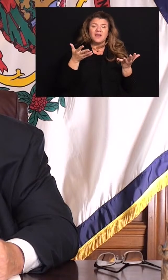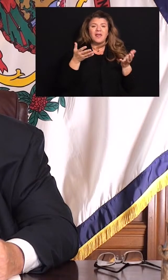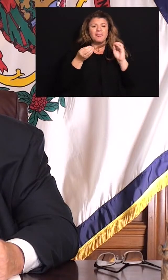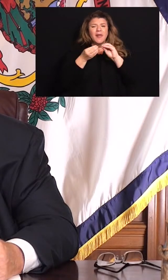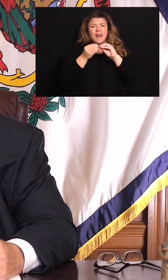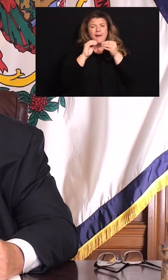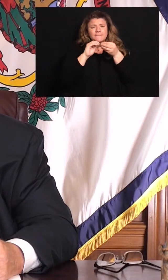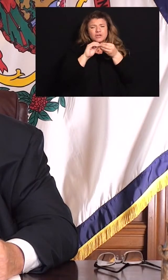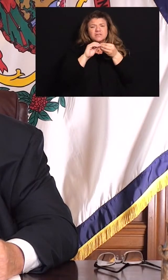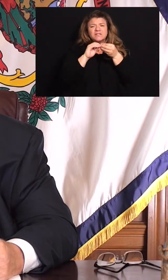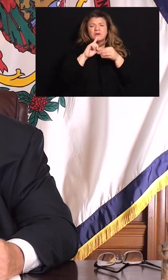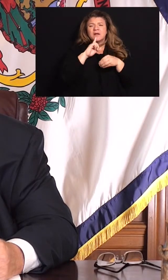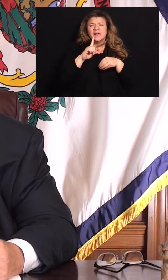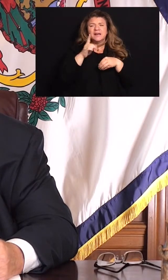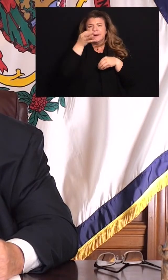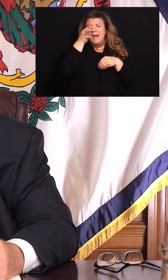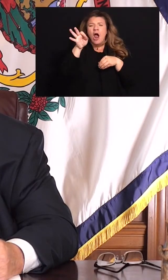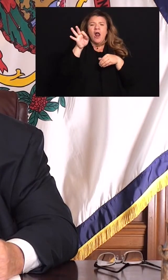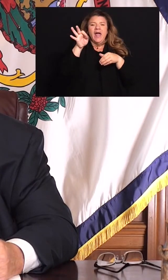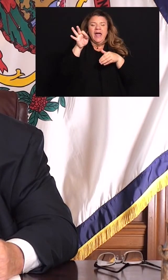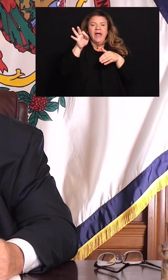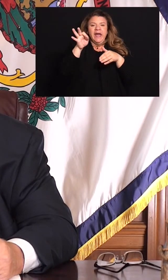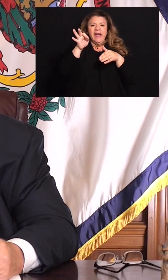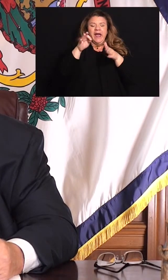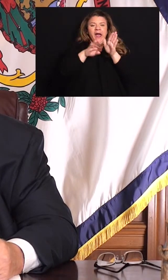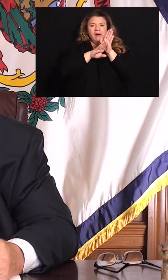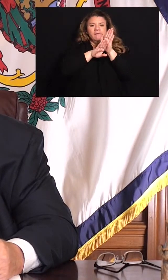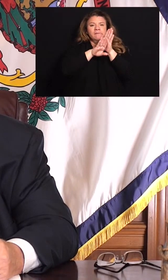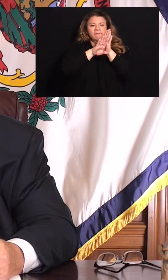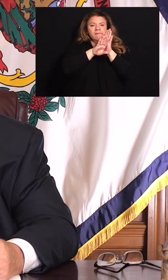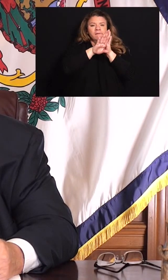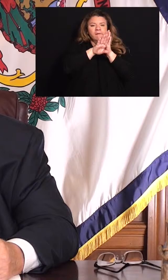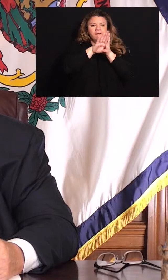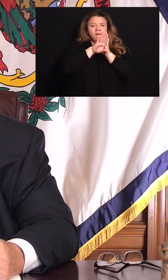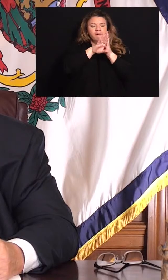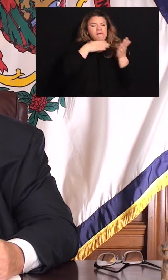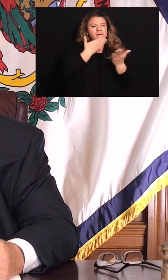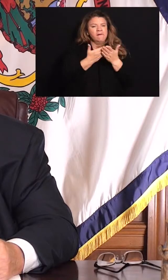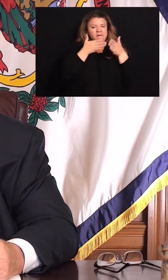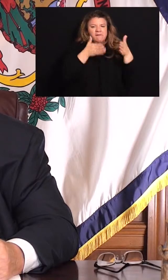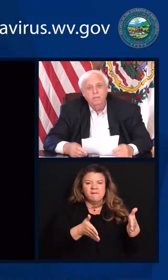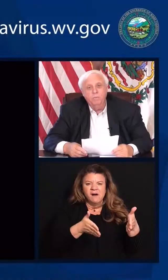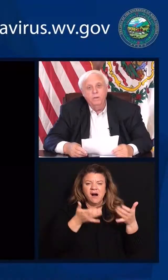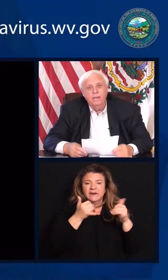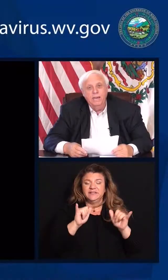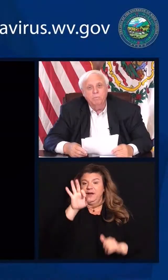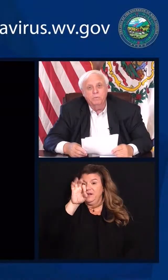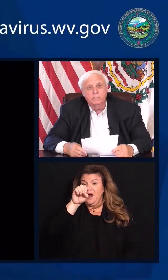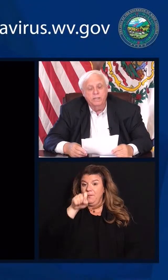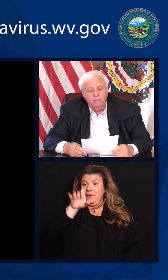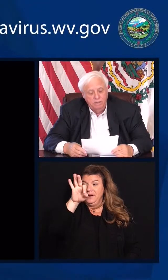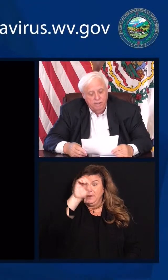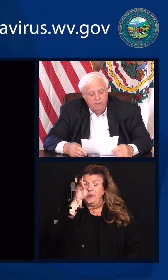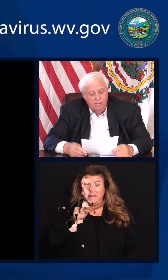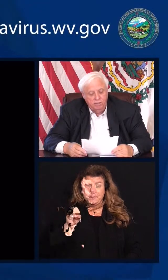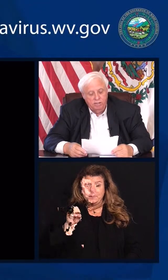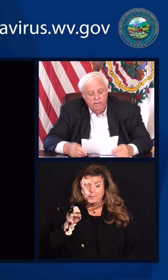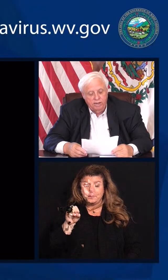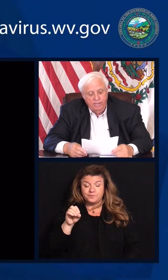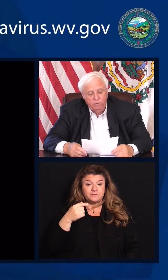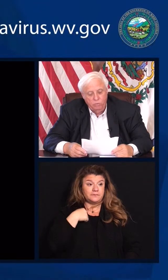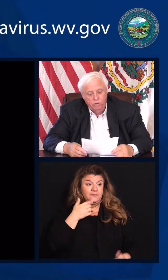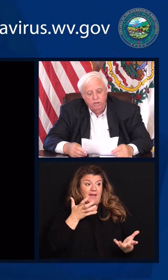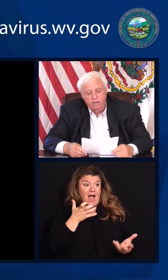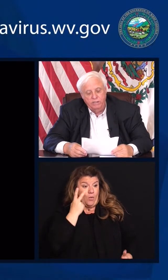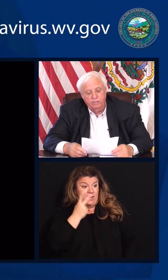just barely move to a positive, in a positive way. We're still at 90.9%. I'd like us to